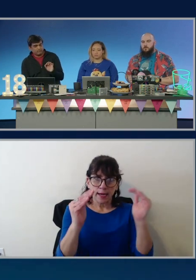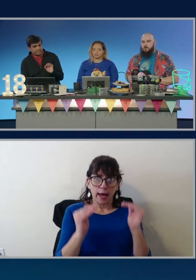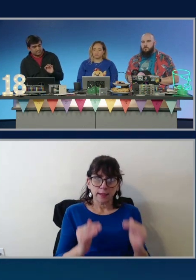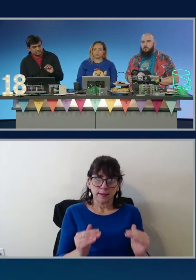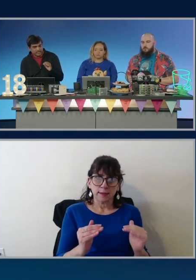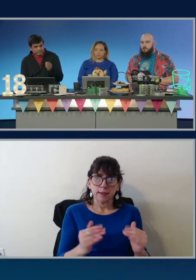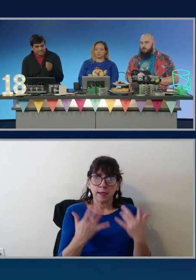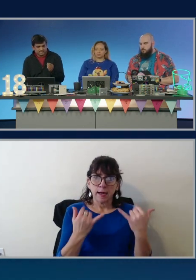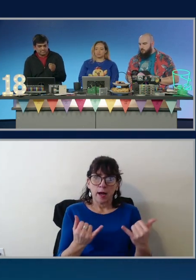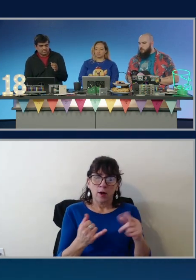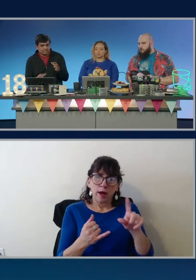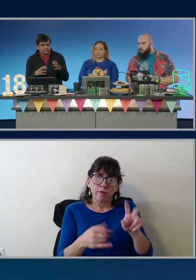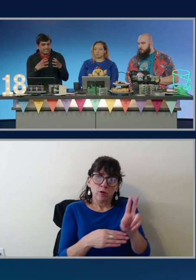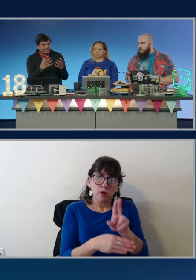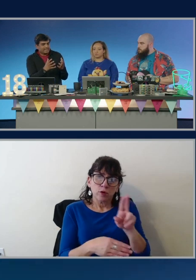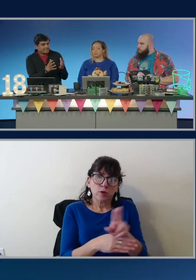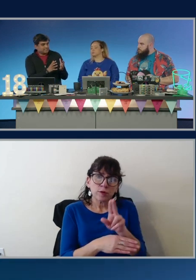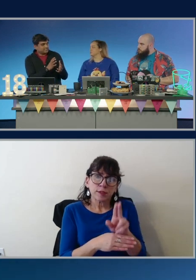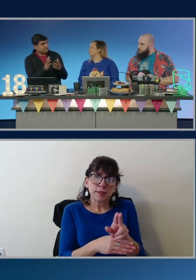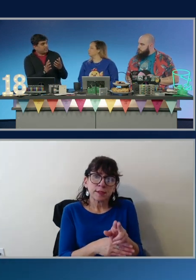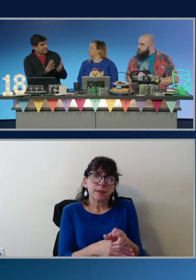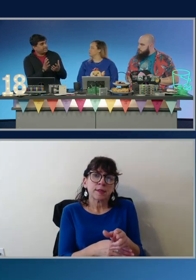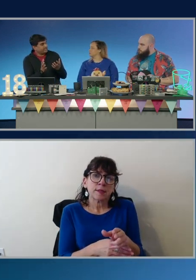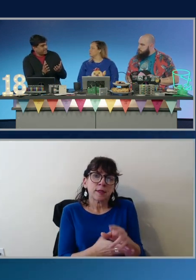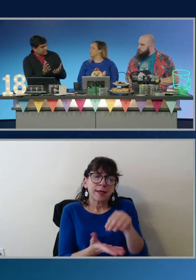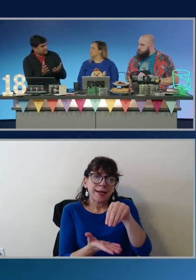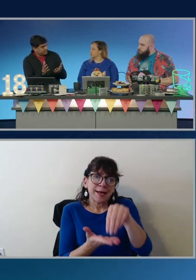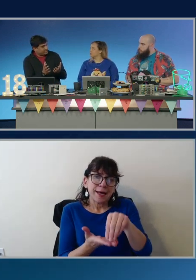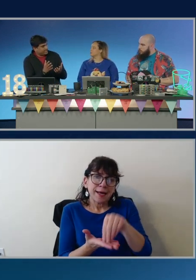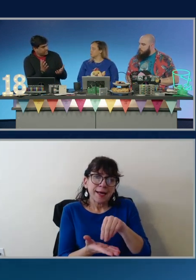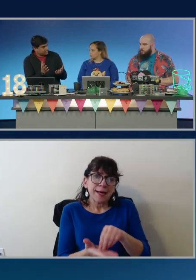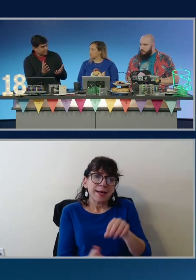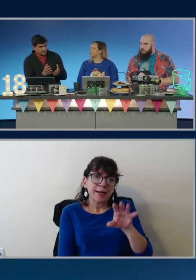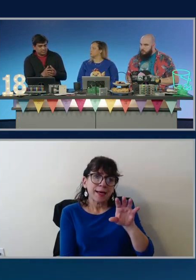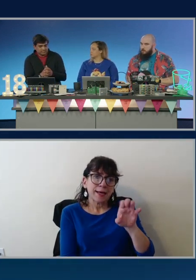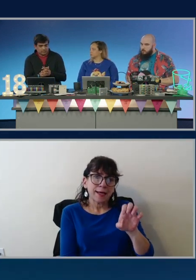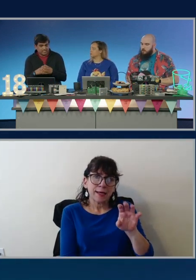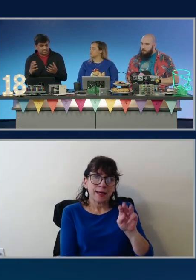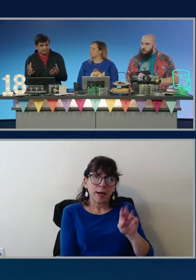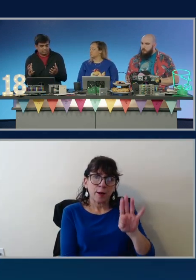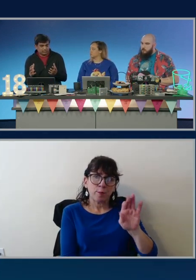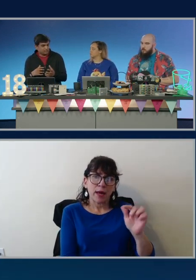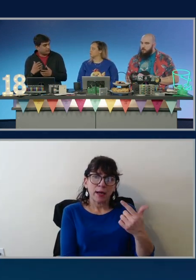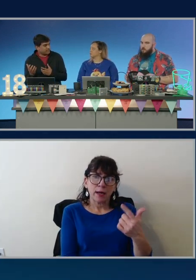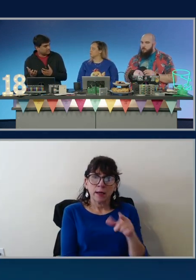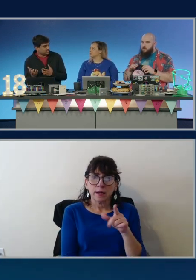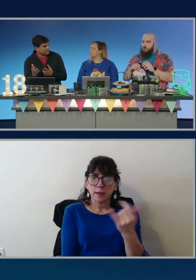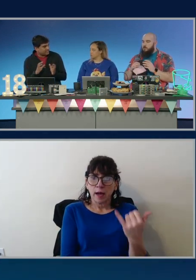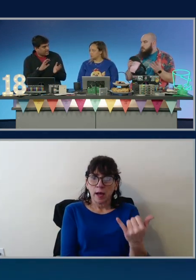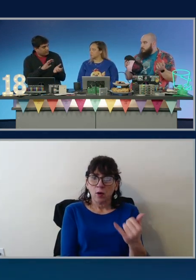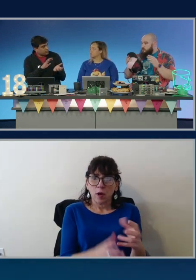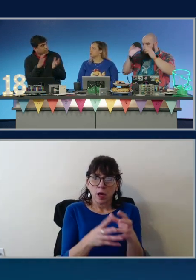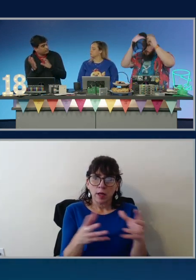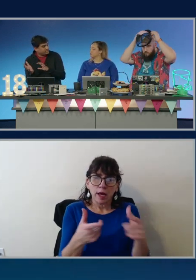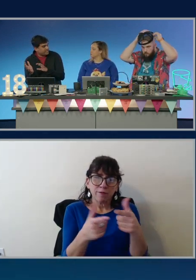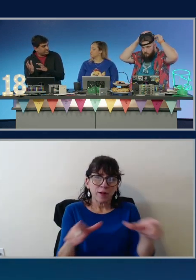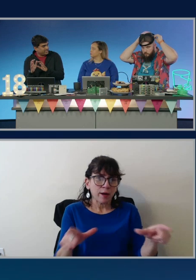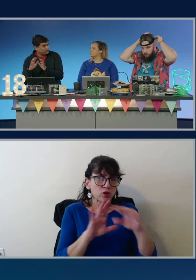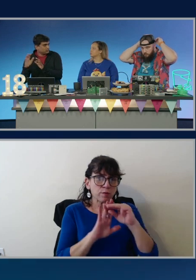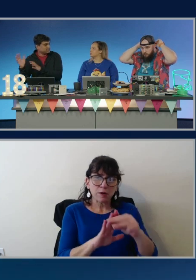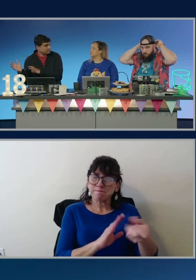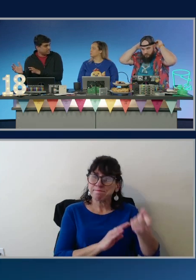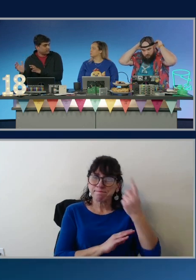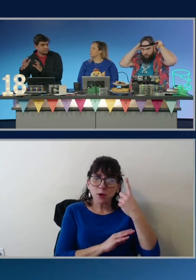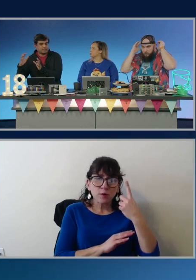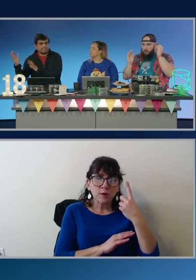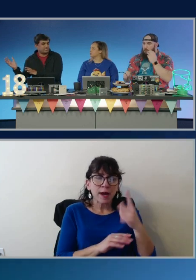some embeddings. So embeddings is, that data is in plain text, right? Okay. English language. Now large language model do not understand that. I have to convert that